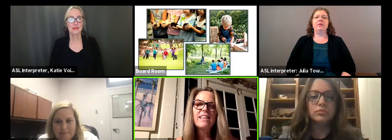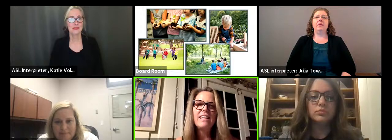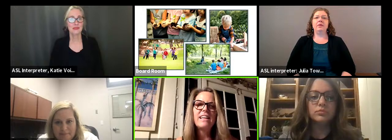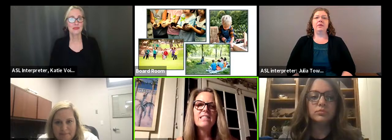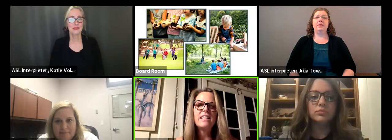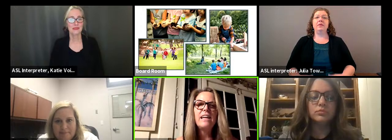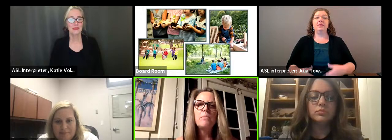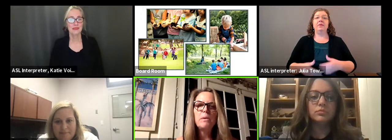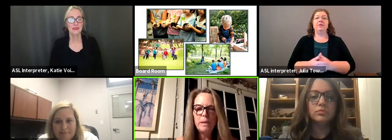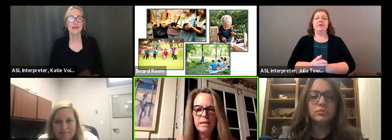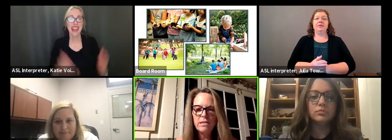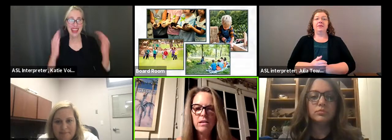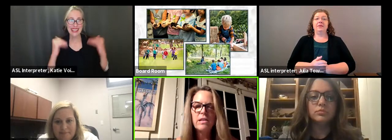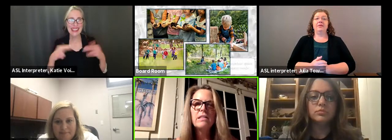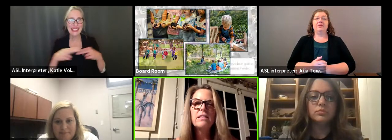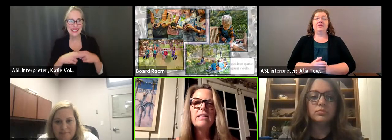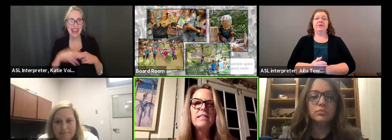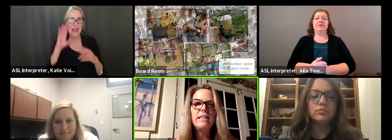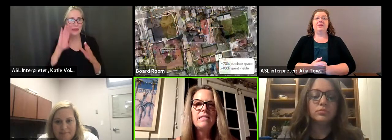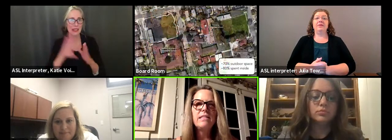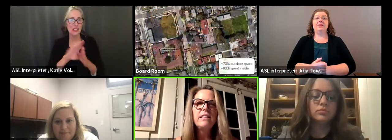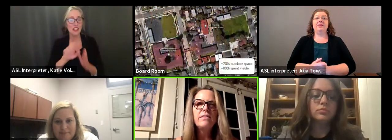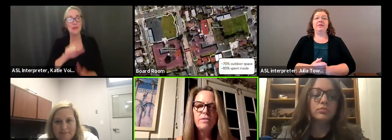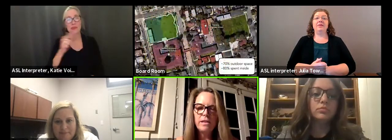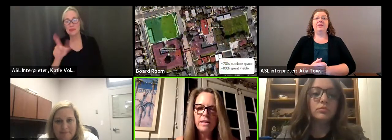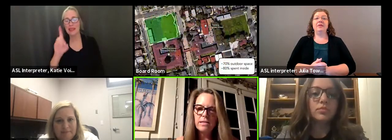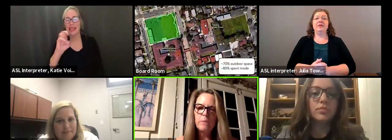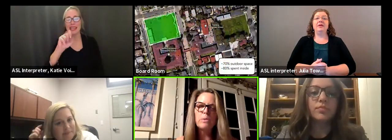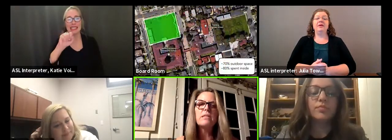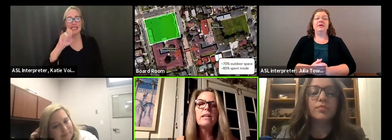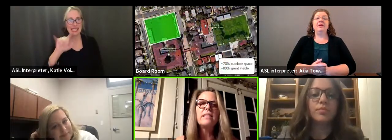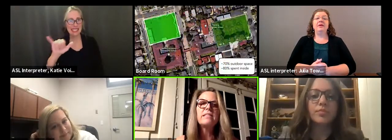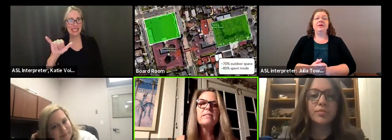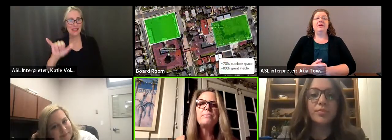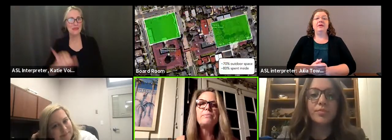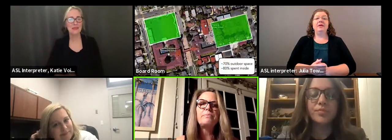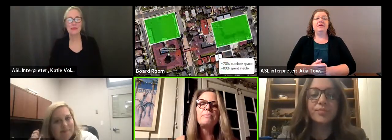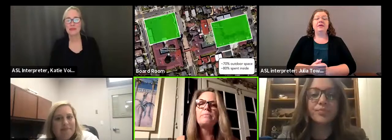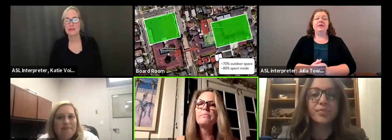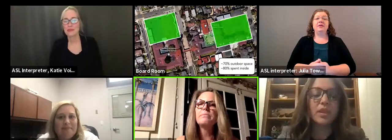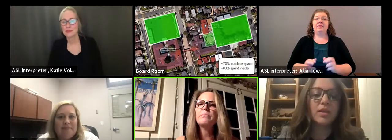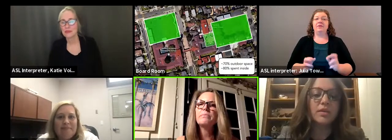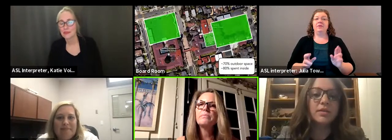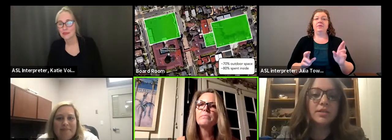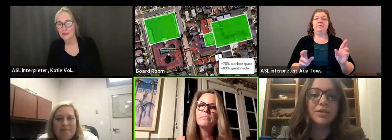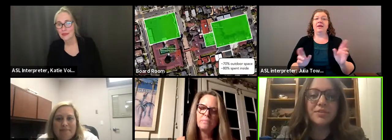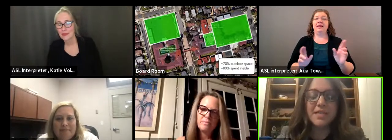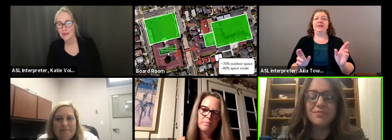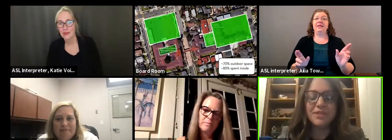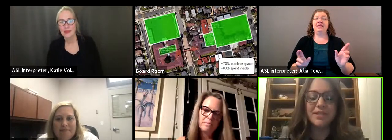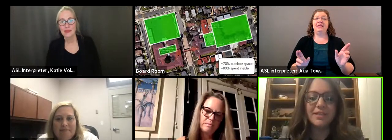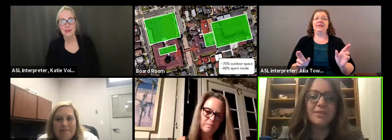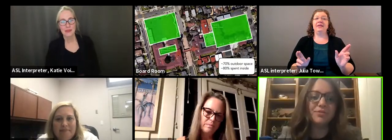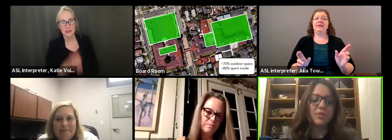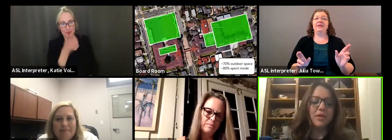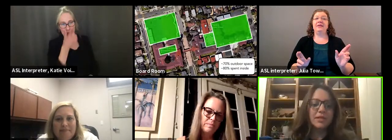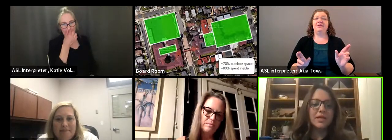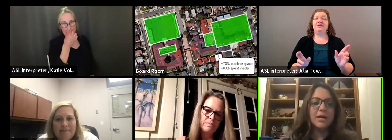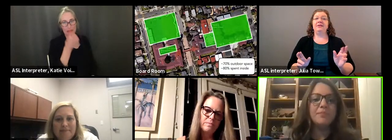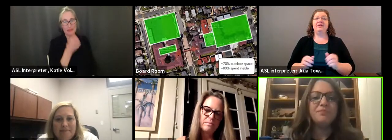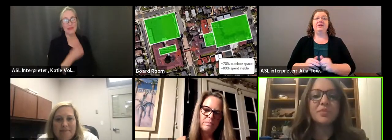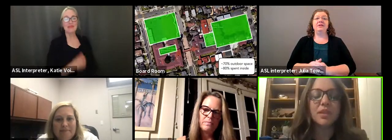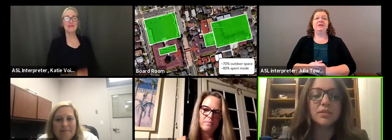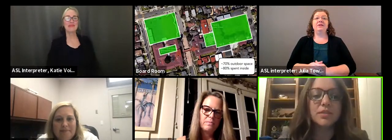And the next slide, I'm going to pass it on to Daisy for the next couple slides. Good evening,